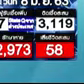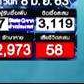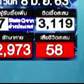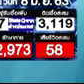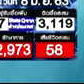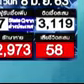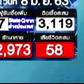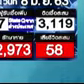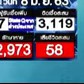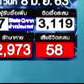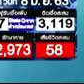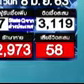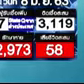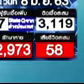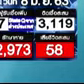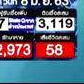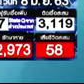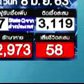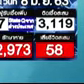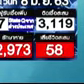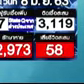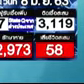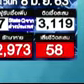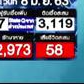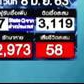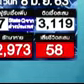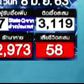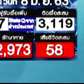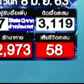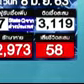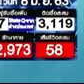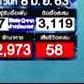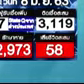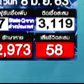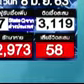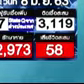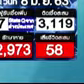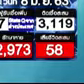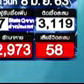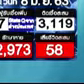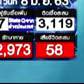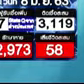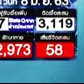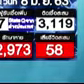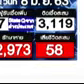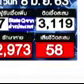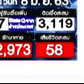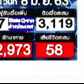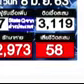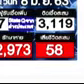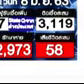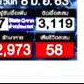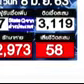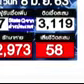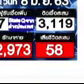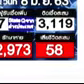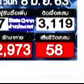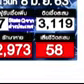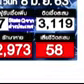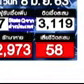Movenpick, Q, Idol Residence, Grand Richmond, Royal Bencha, Anantarasayam, Grand Center Point